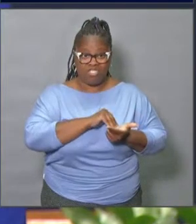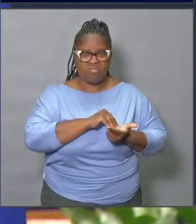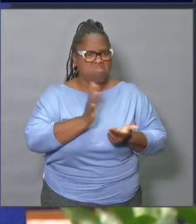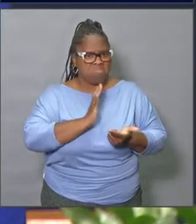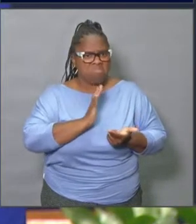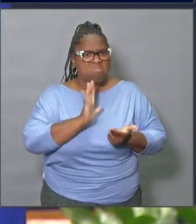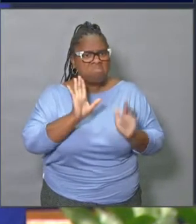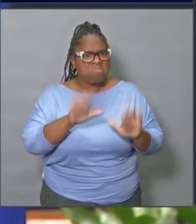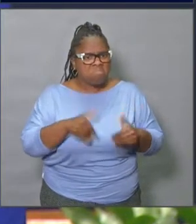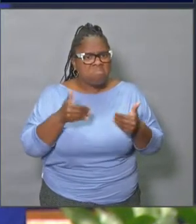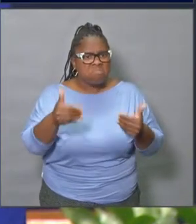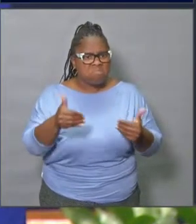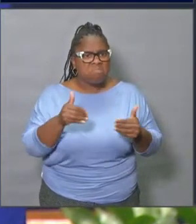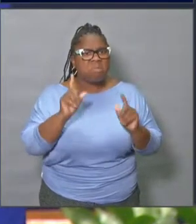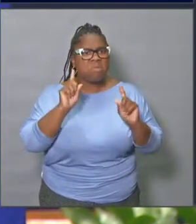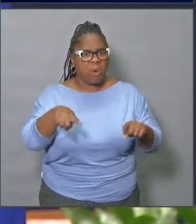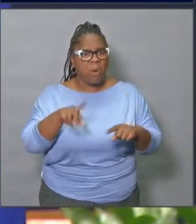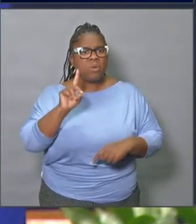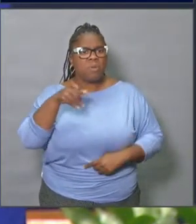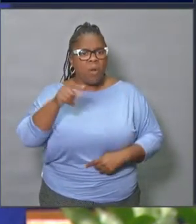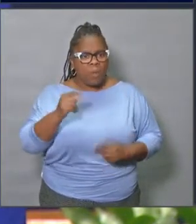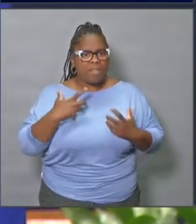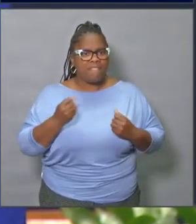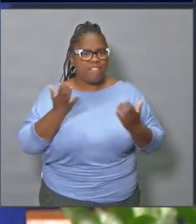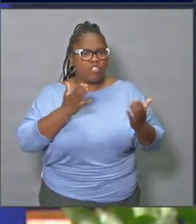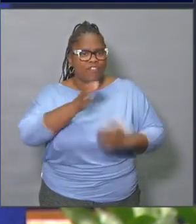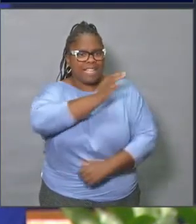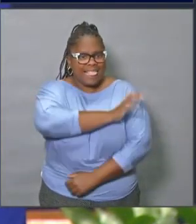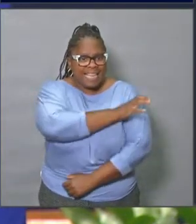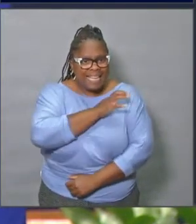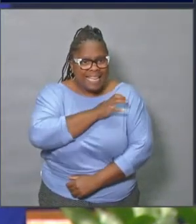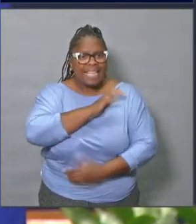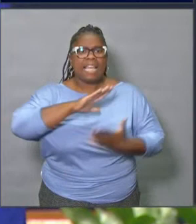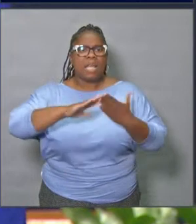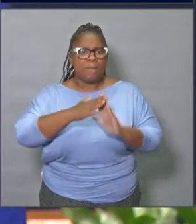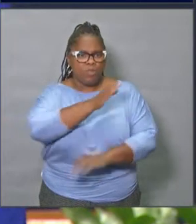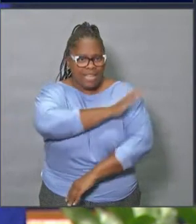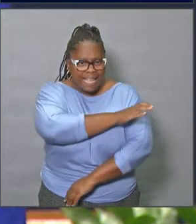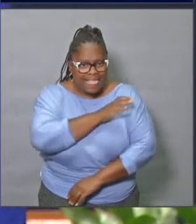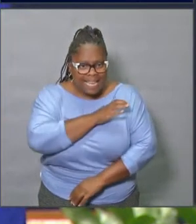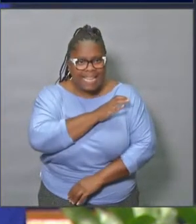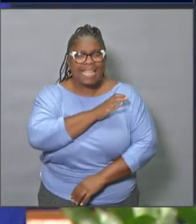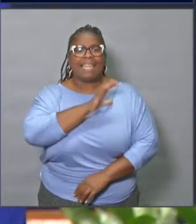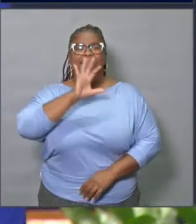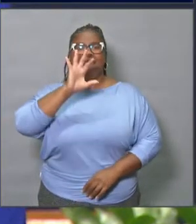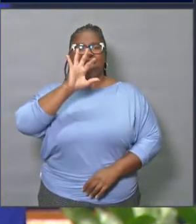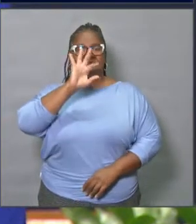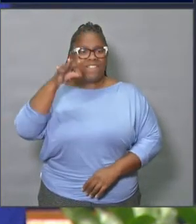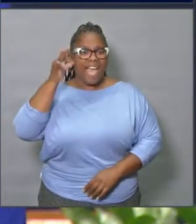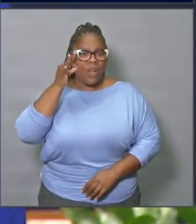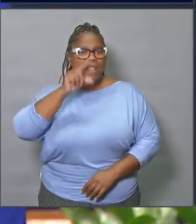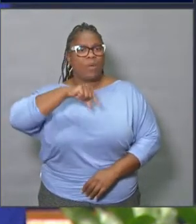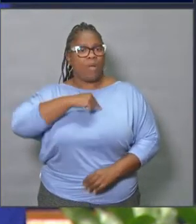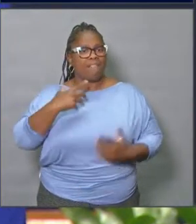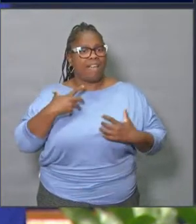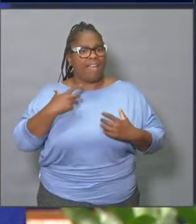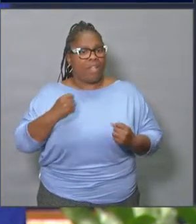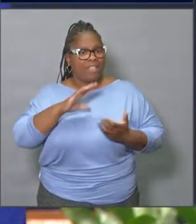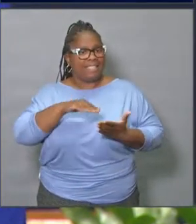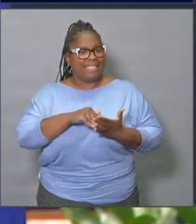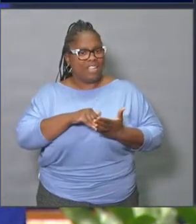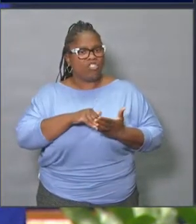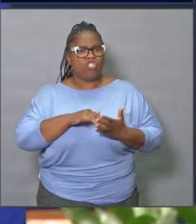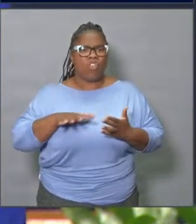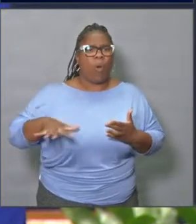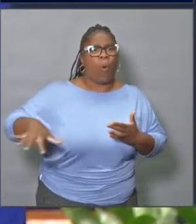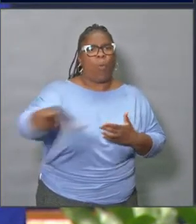of a number of the Department of Health Services clinics or at a number of community clinics and federally qualified health centers that are located across